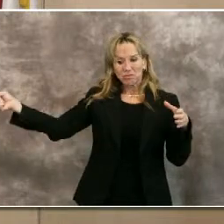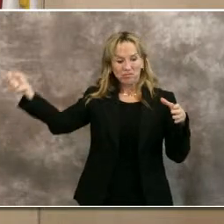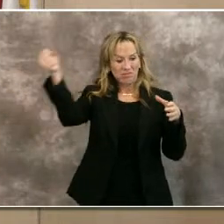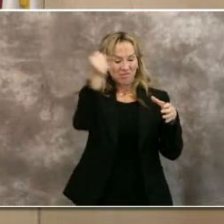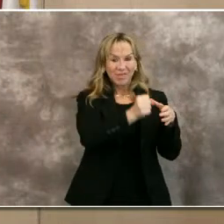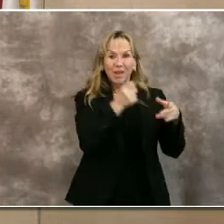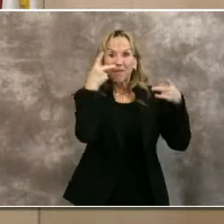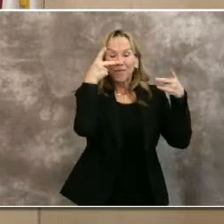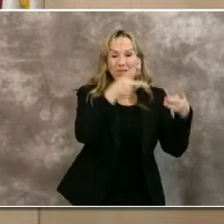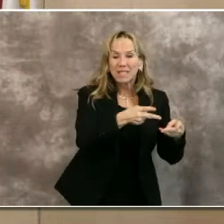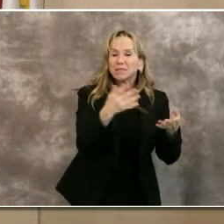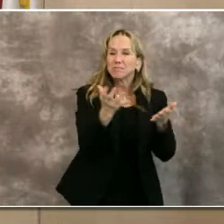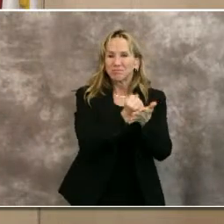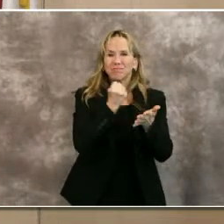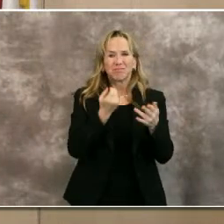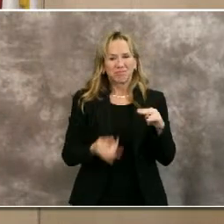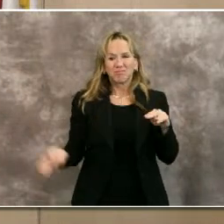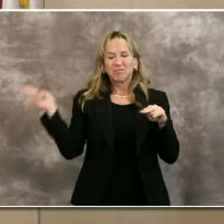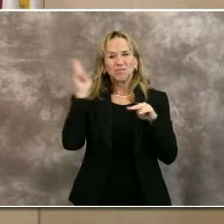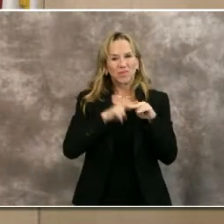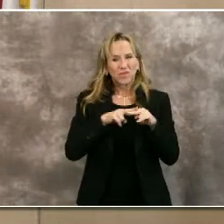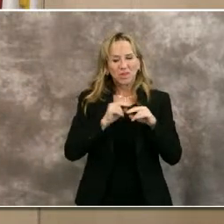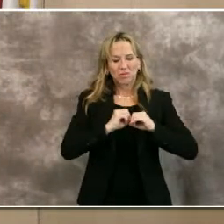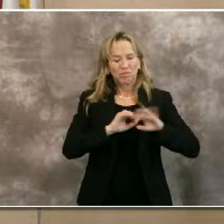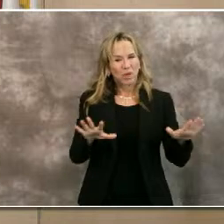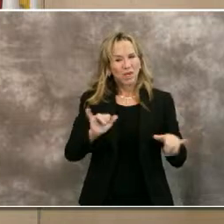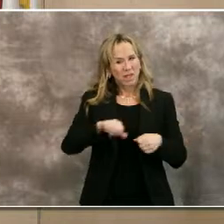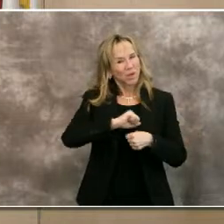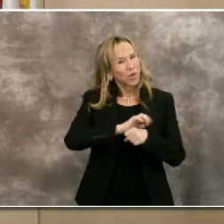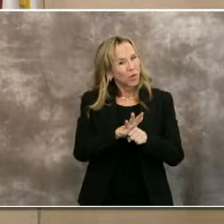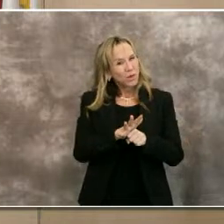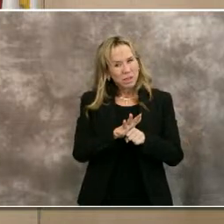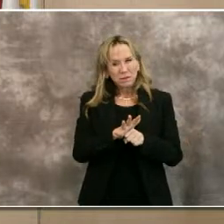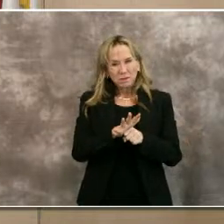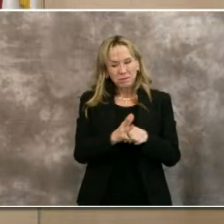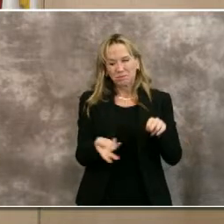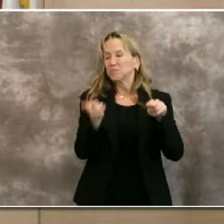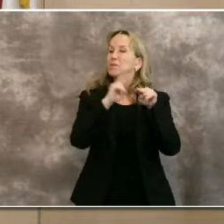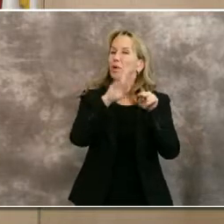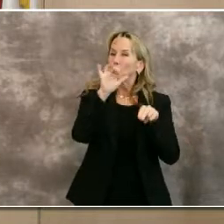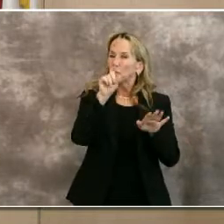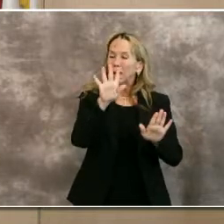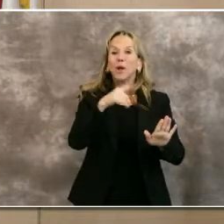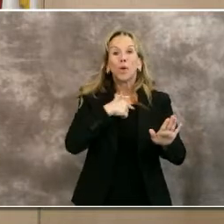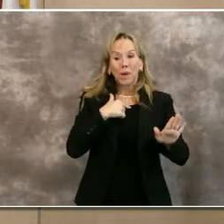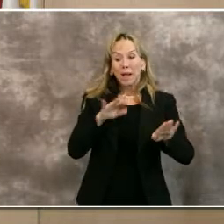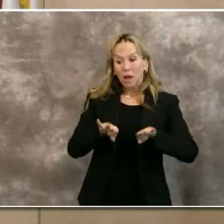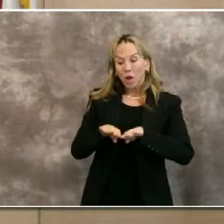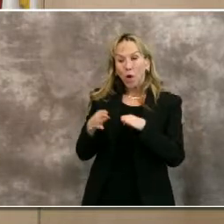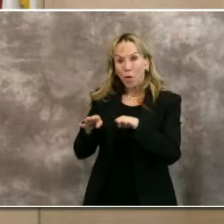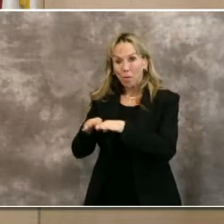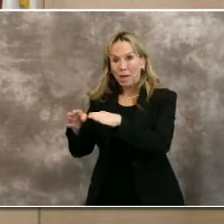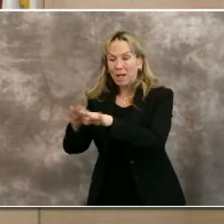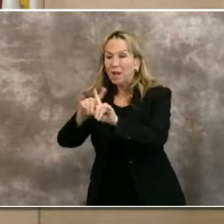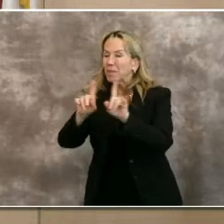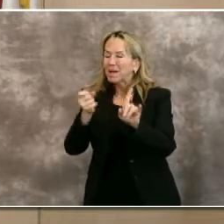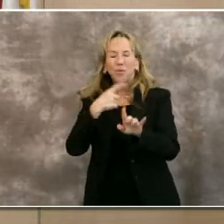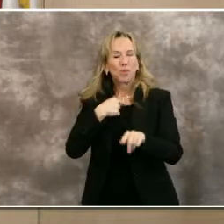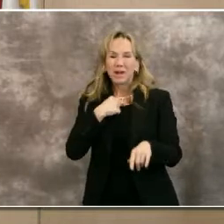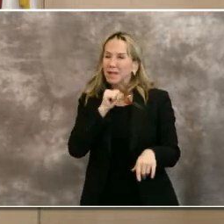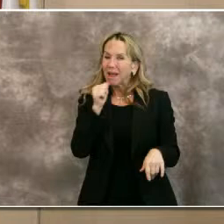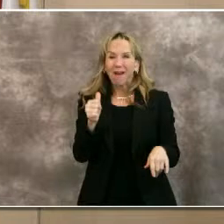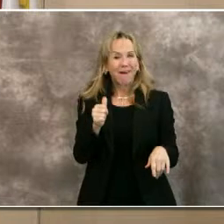risk for spreading COVID-19. So we are slowly opening back up, but we are